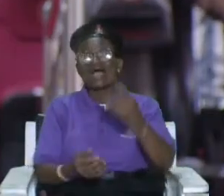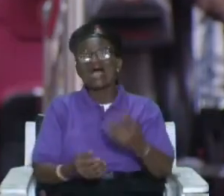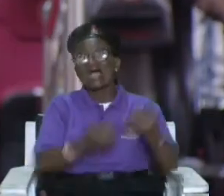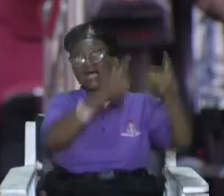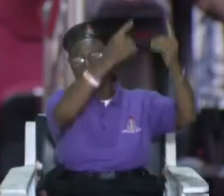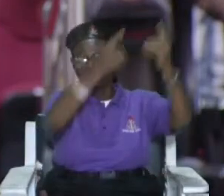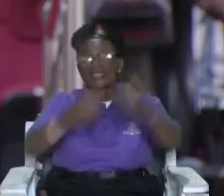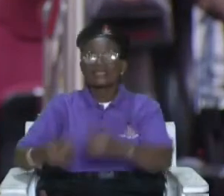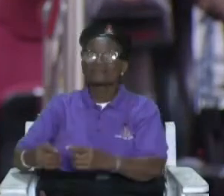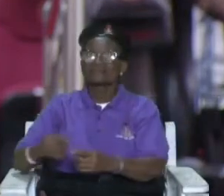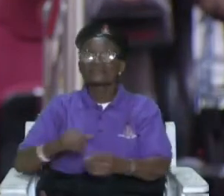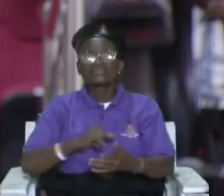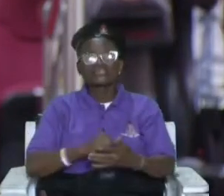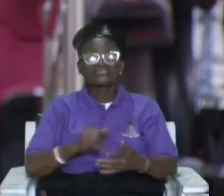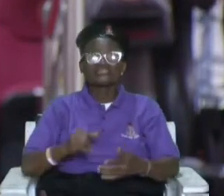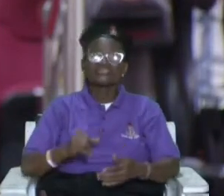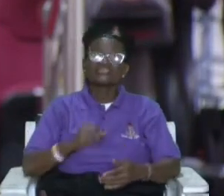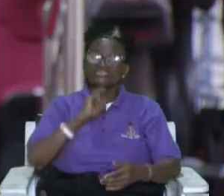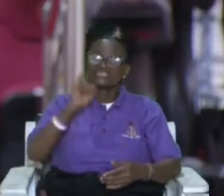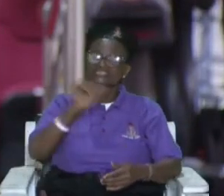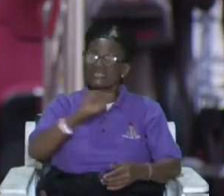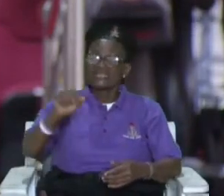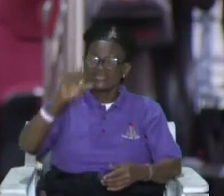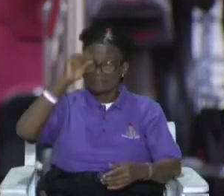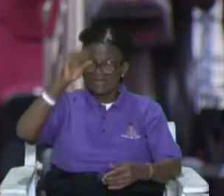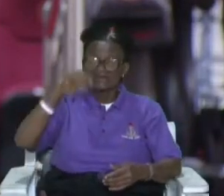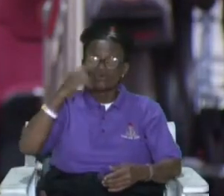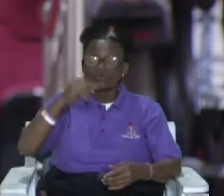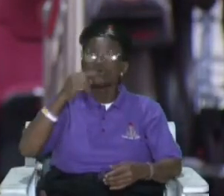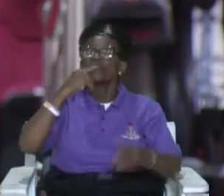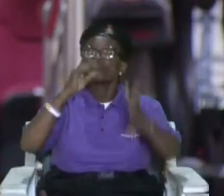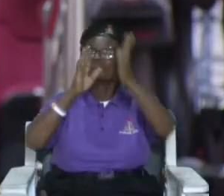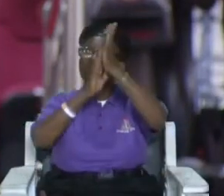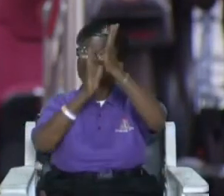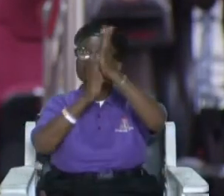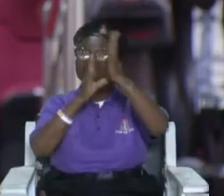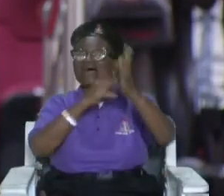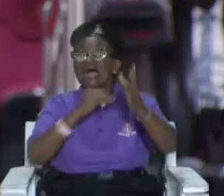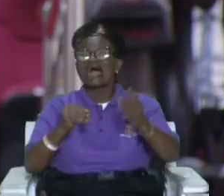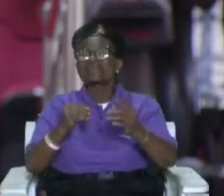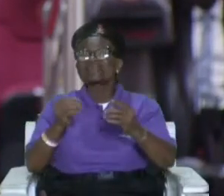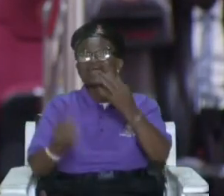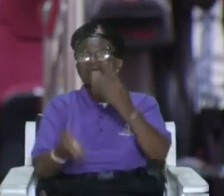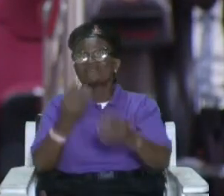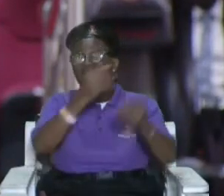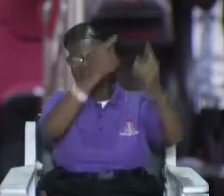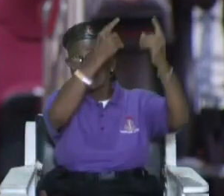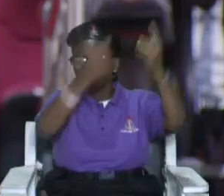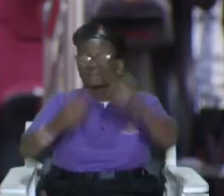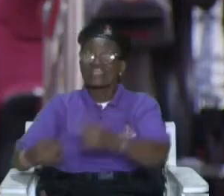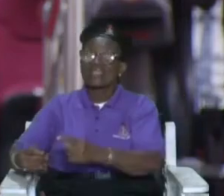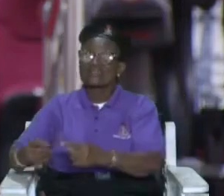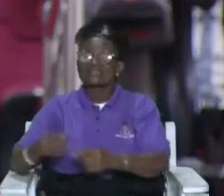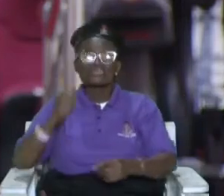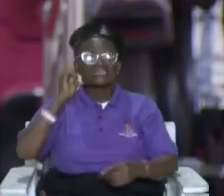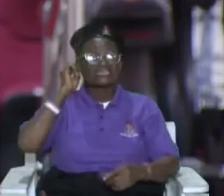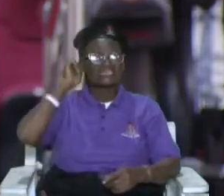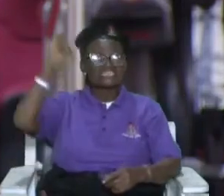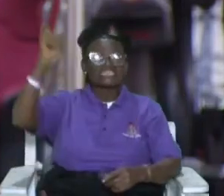He's a man who prays and fire fell. He's a man